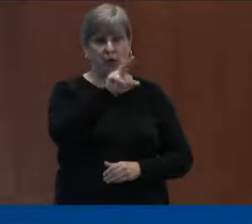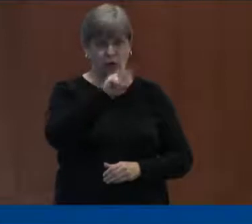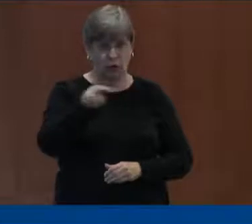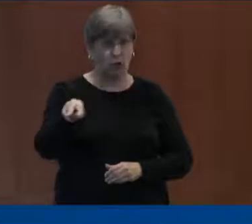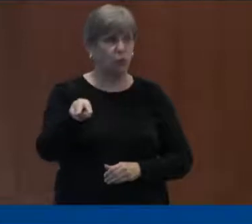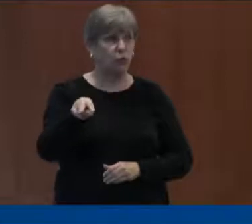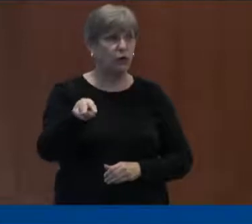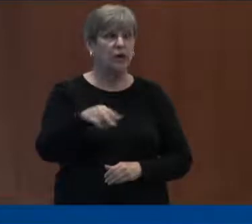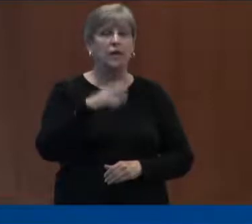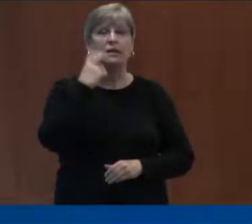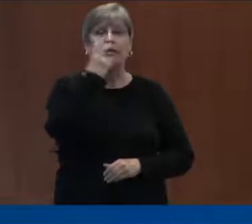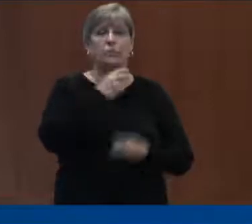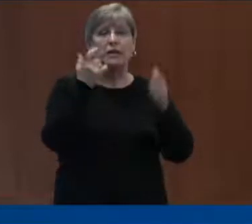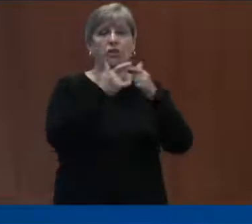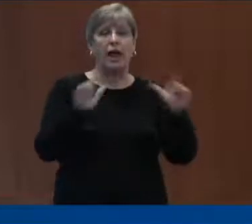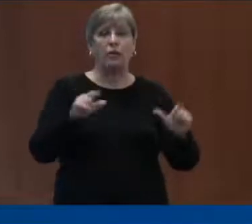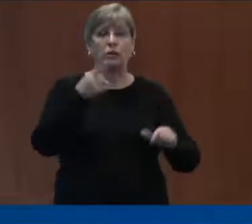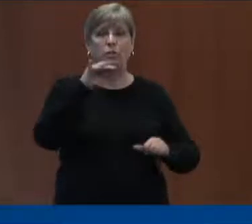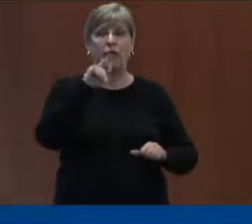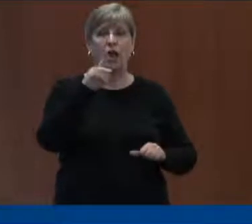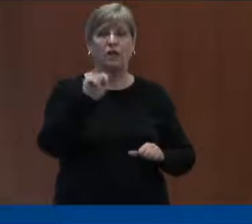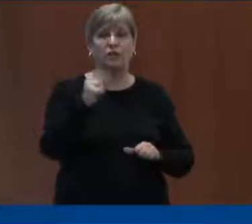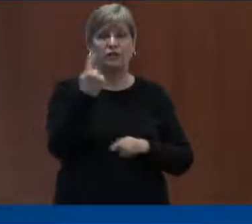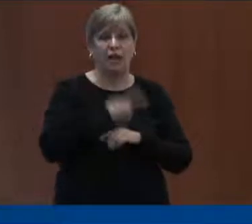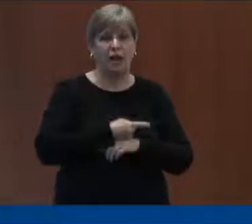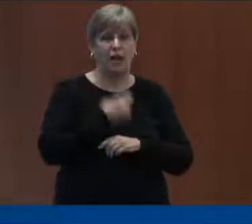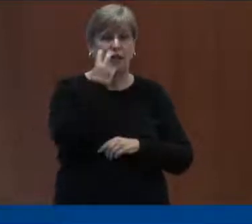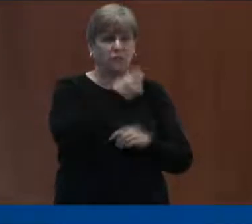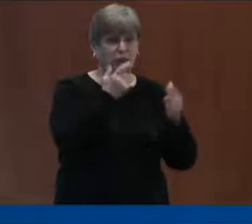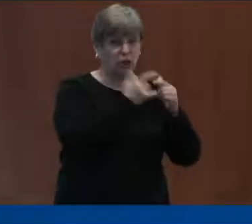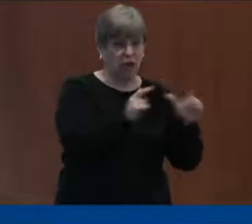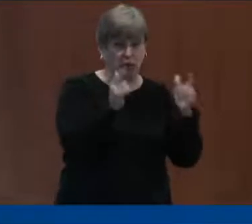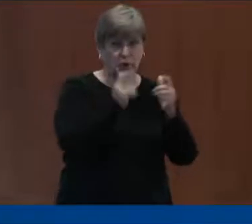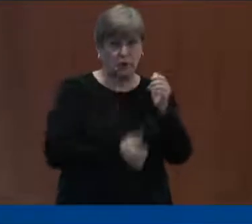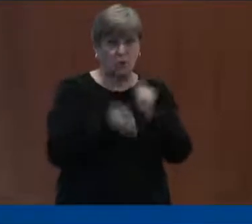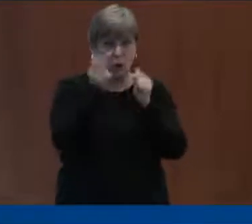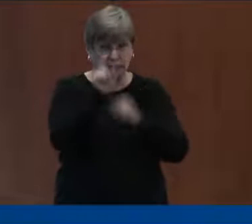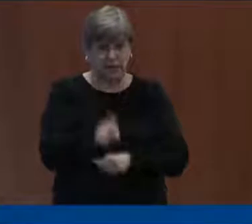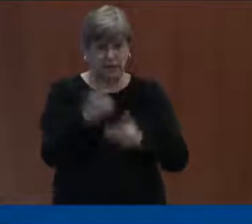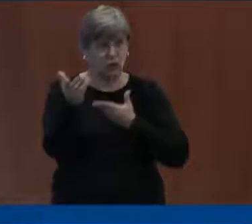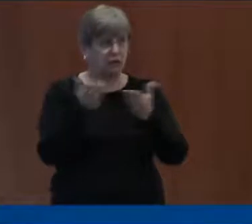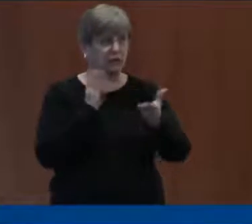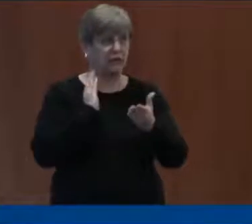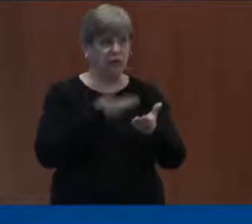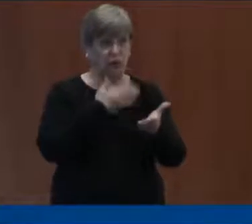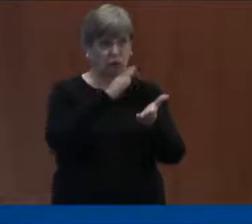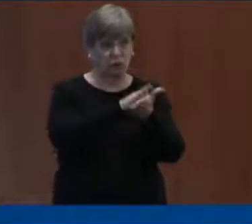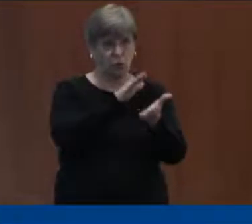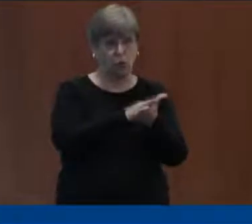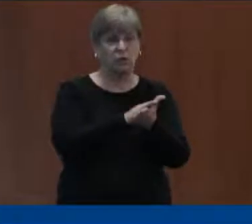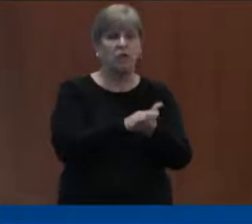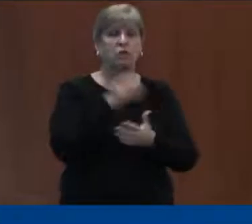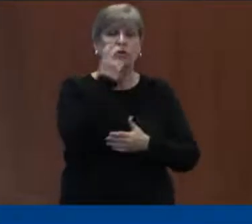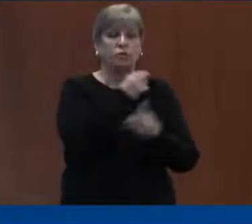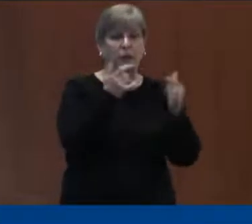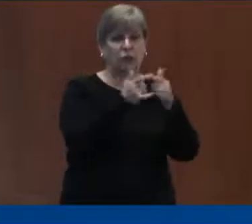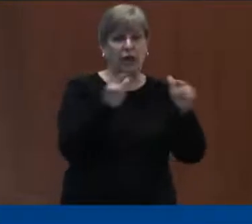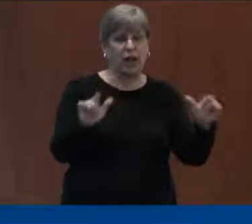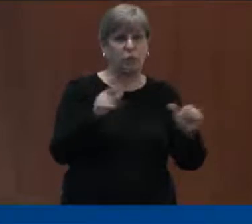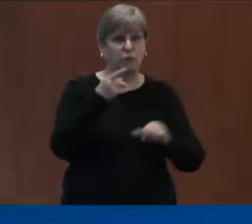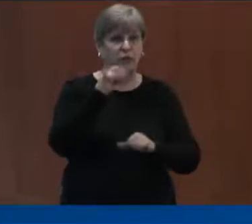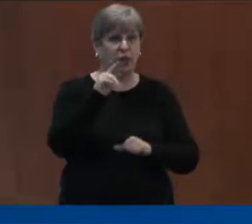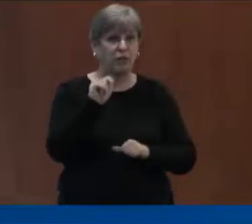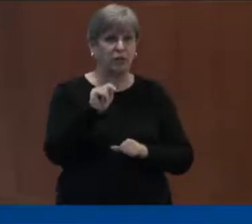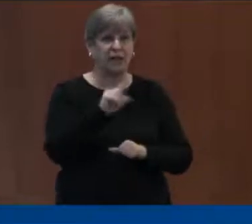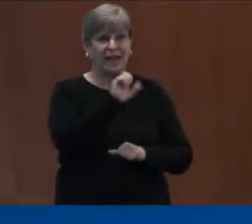2022, is Speech Language Pathologist Day. Speech and language is the most needed service in our schools, so speech language